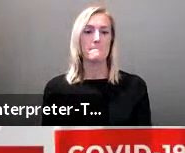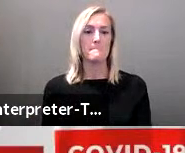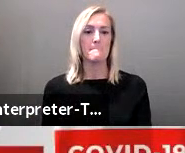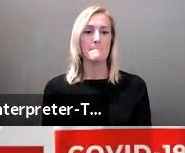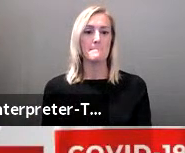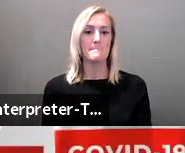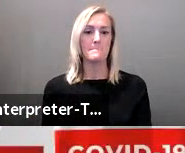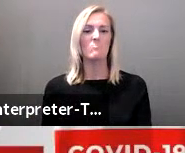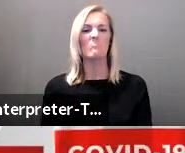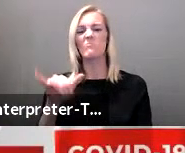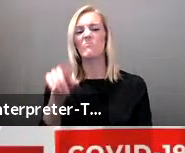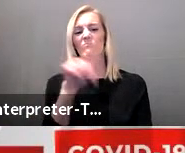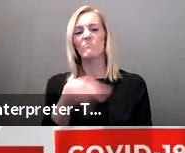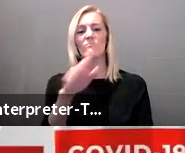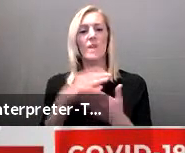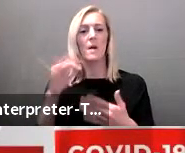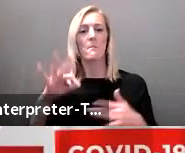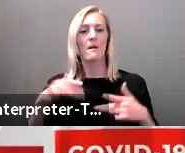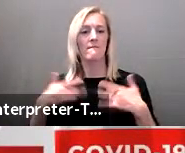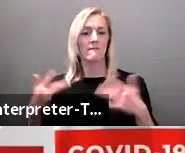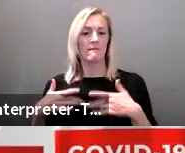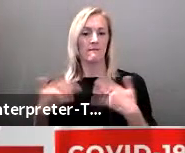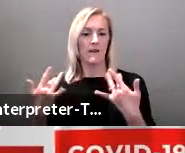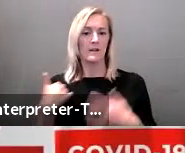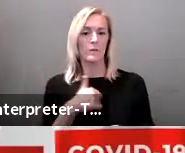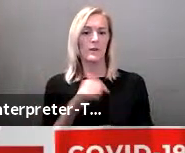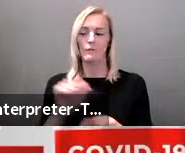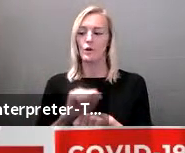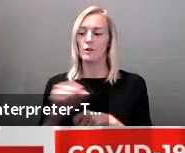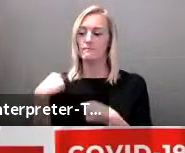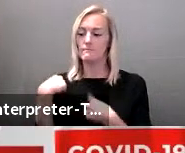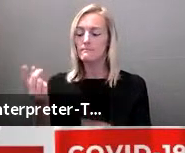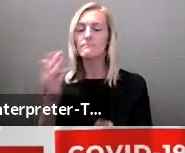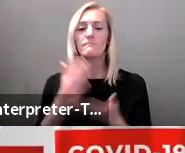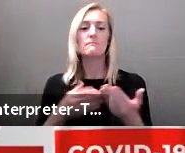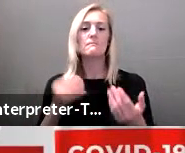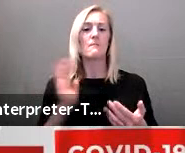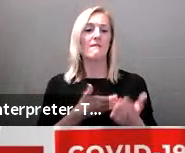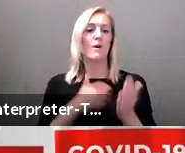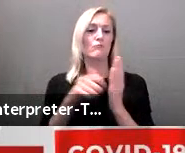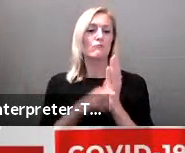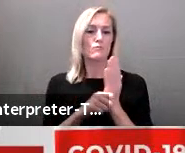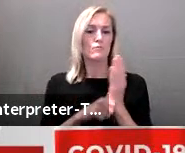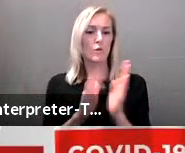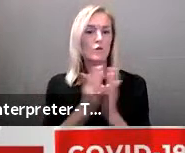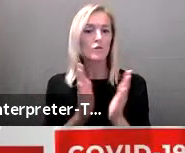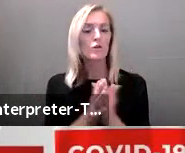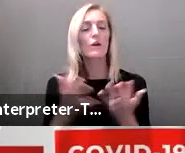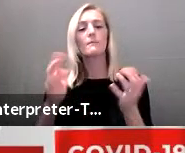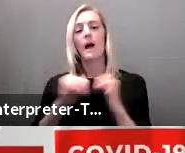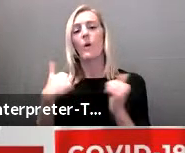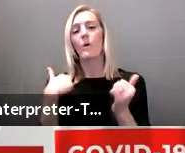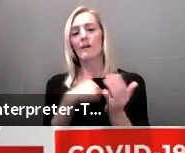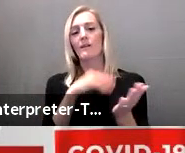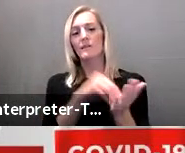So these are some of the events that we worked. These are some of our brochures. This is how we're documenting